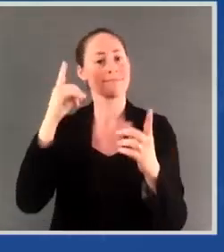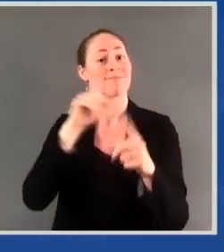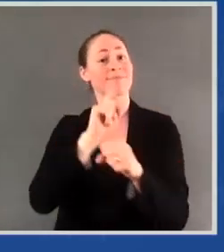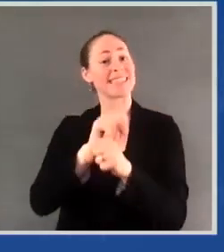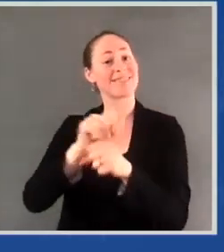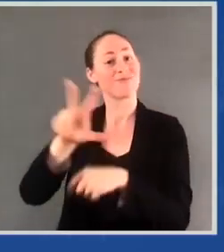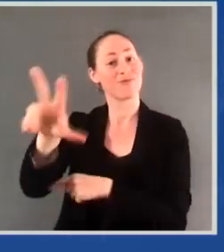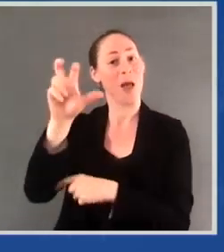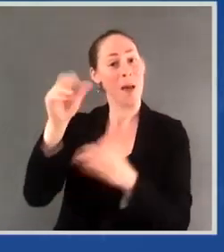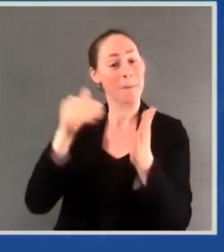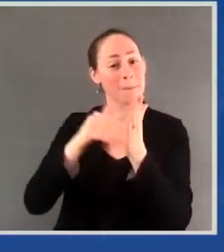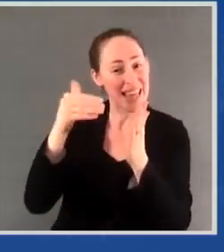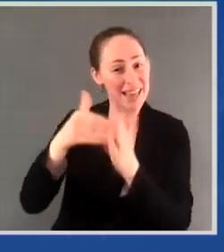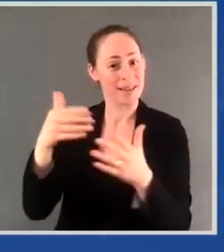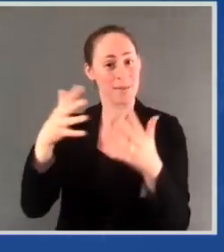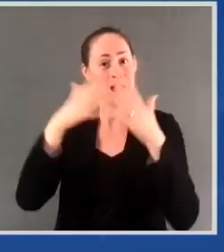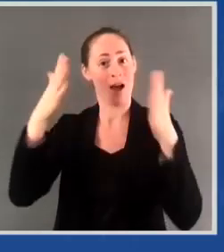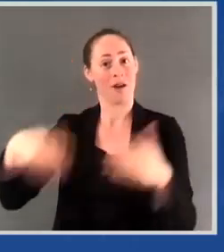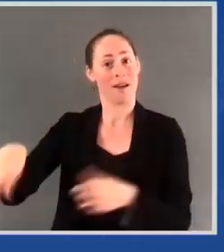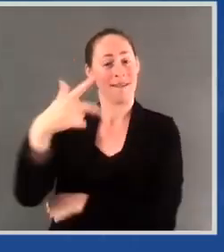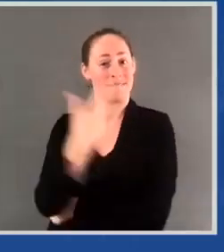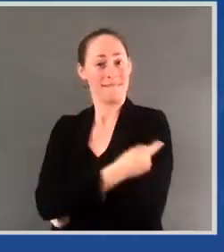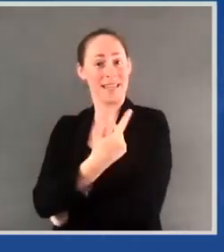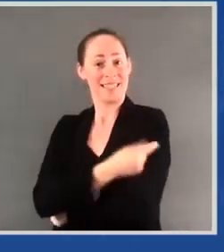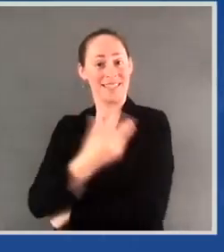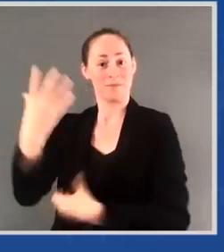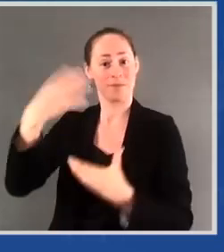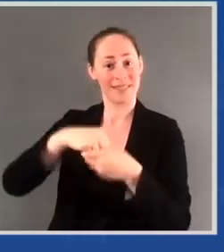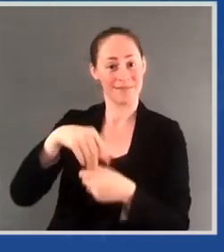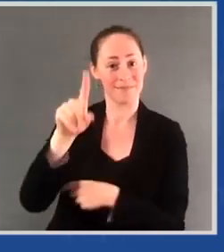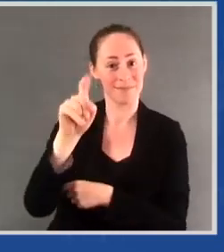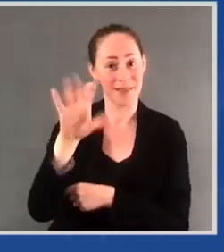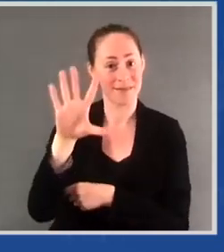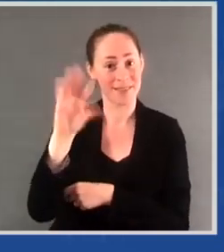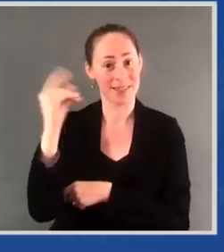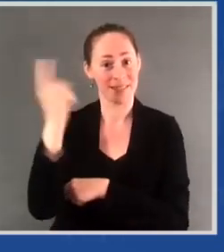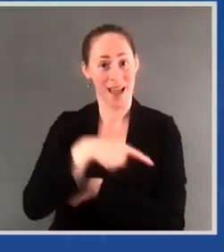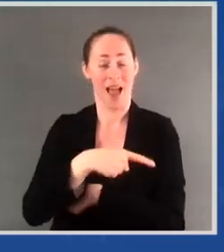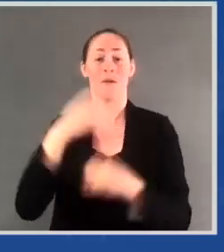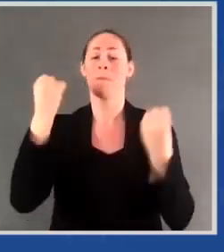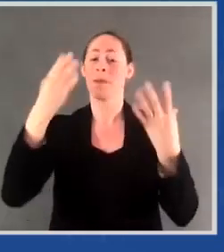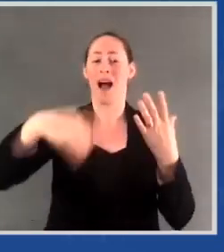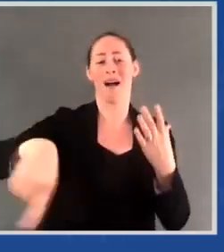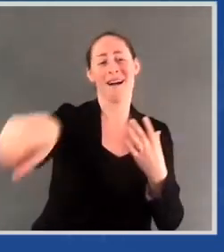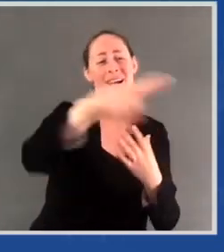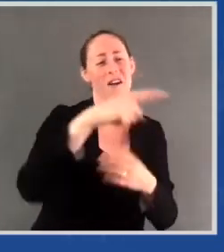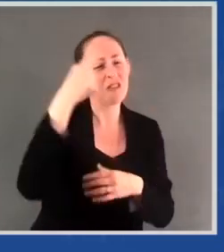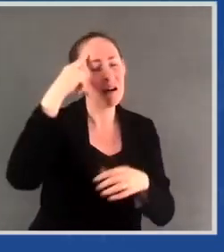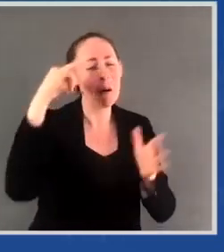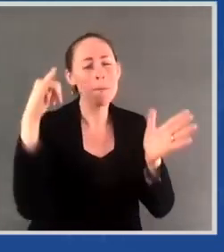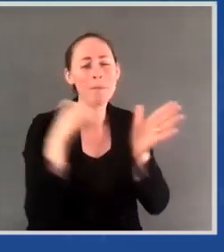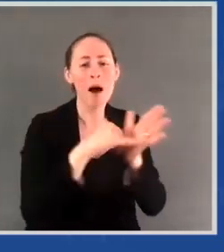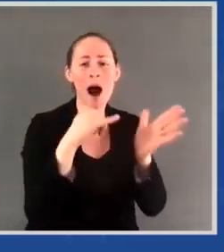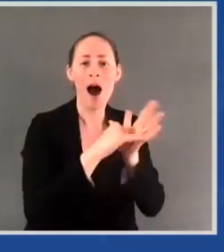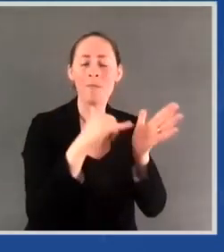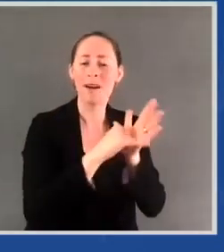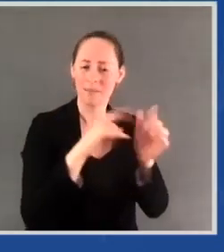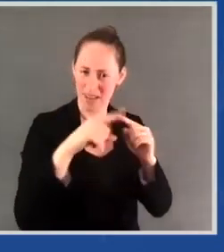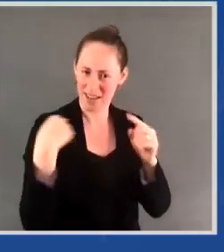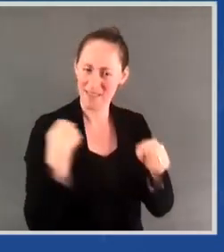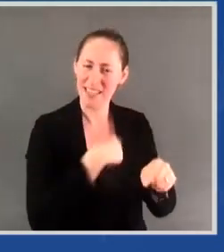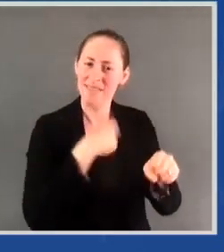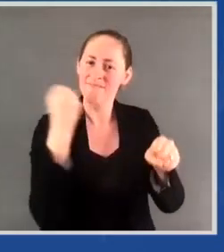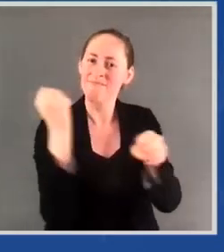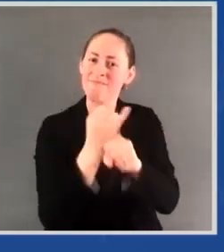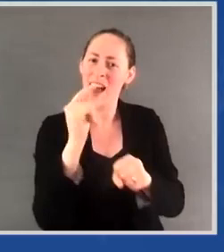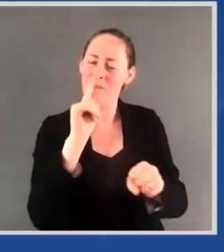what most anyone thought was possible when we started. In fact, if you remember, a lot of people were skeptical that we could even get 100 million